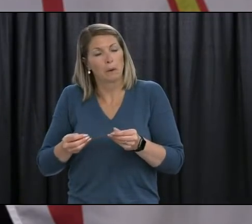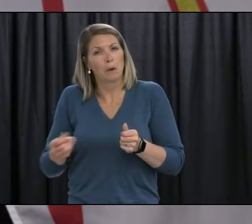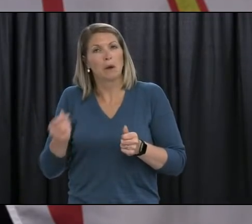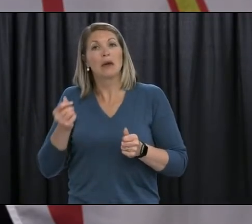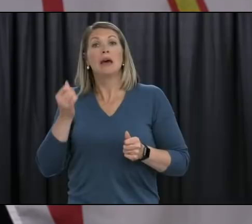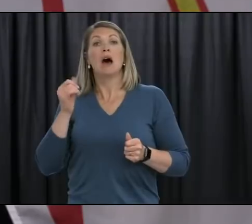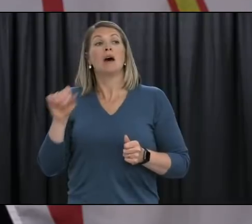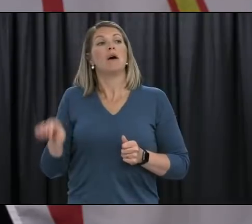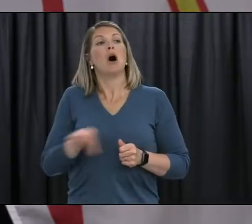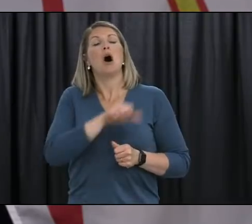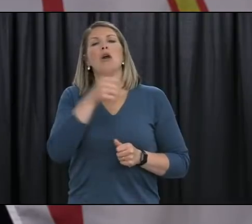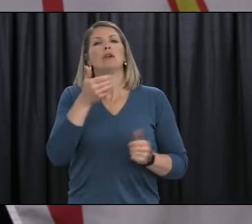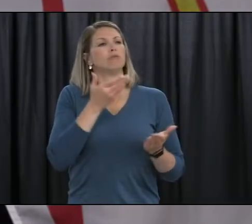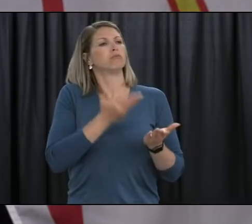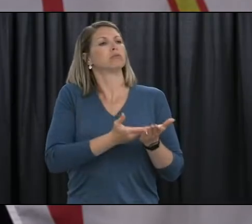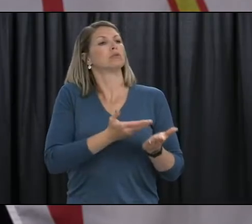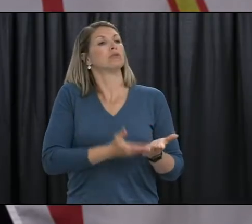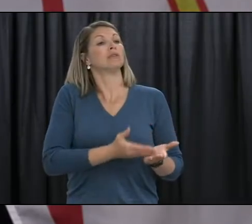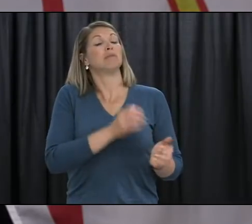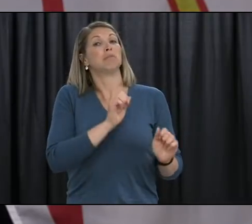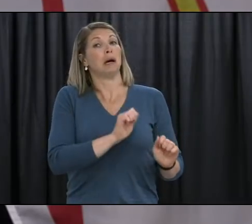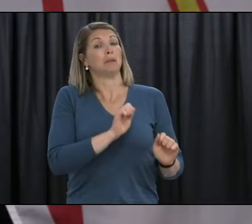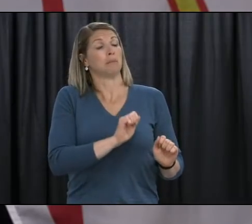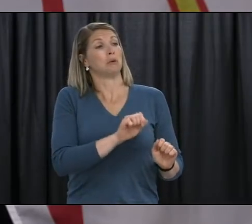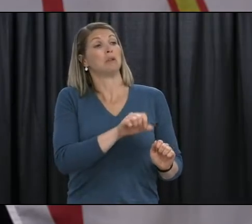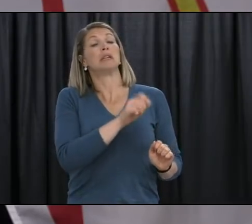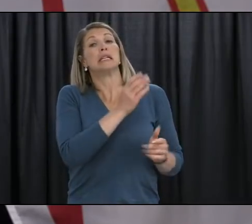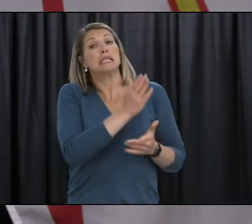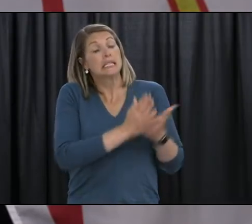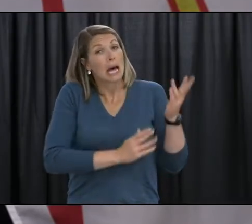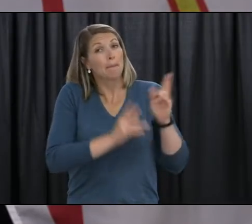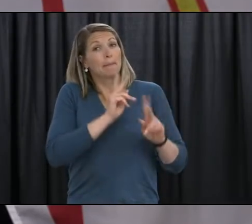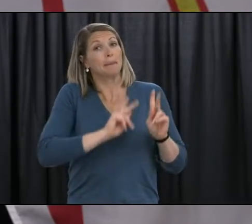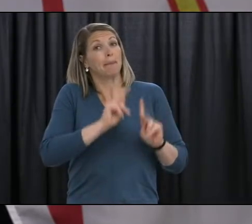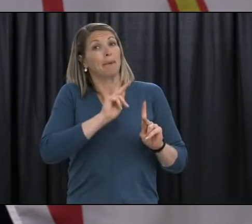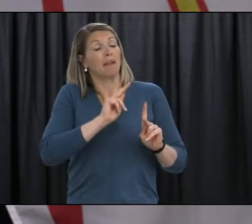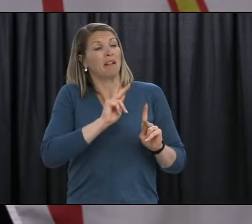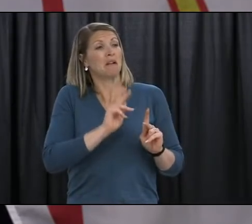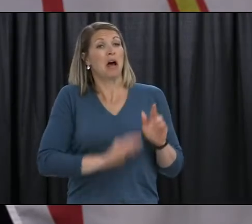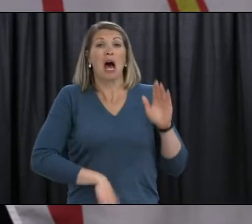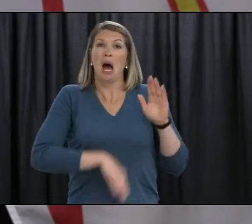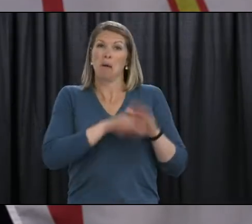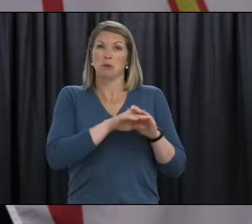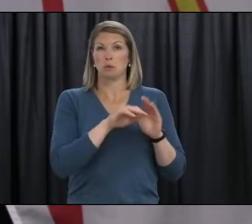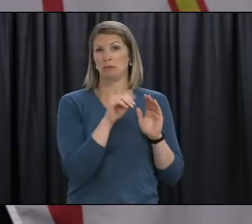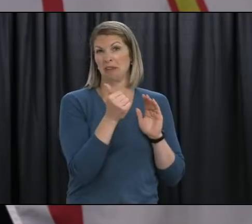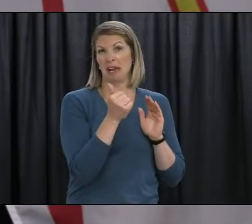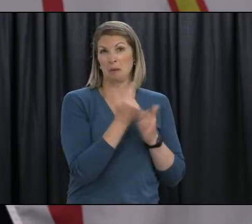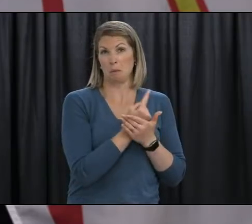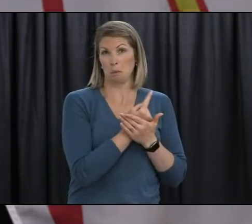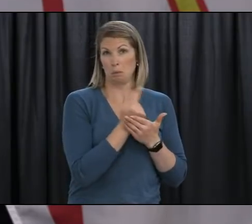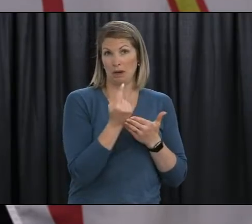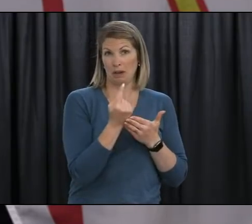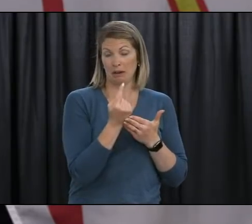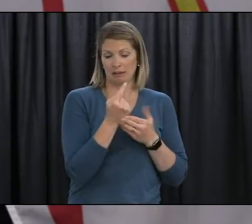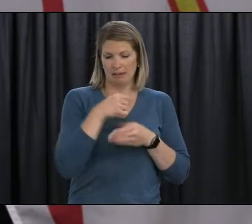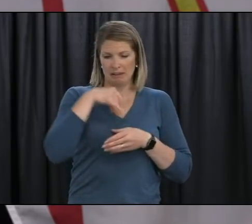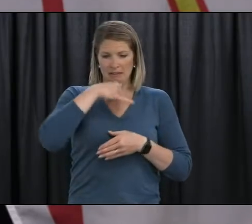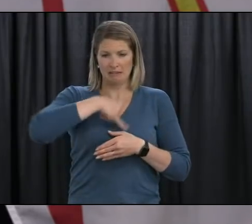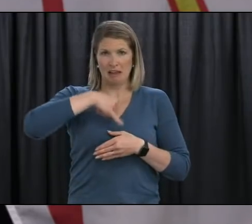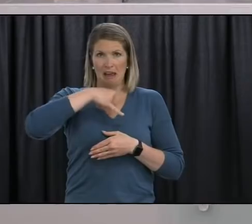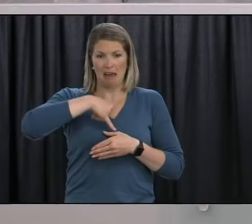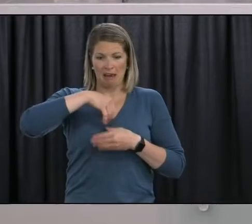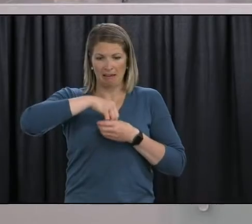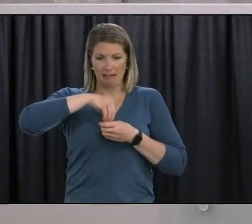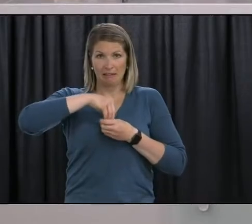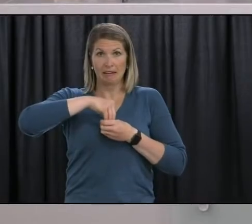people up to 8, 9, 10 weeks before they actually stop shedding the virus and have those negative tests. So, Peter,